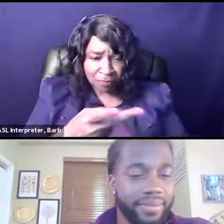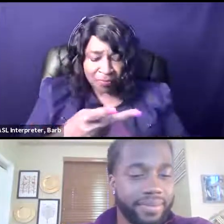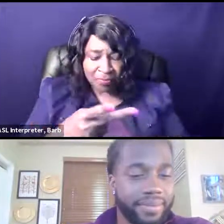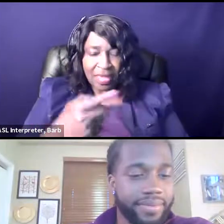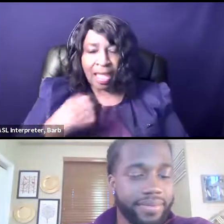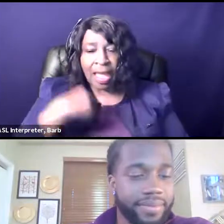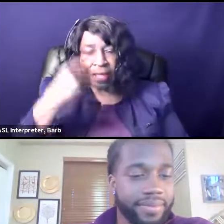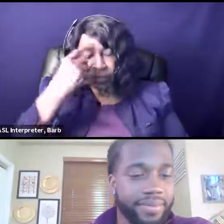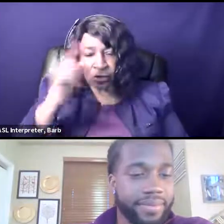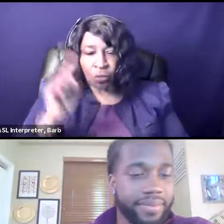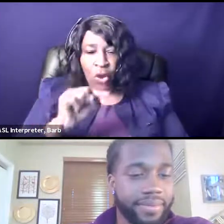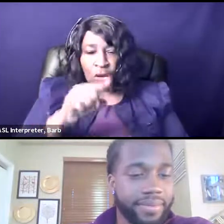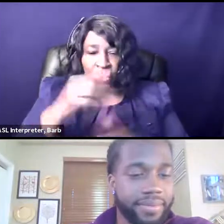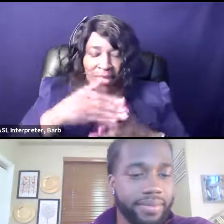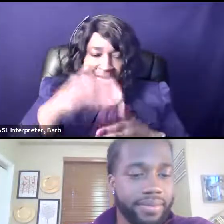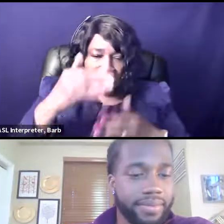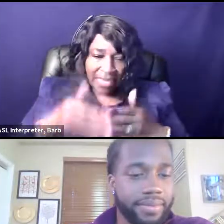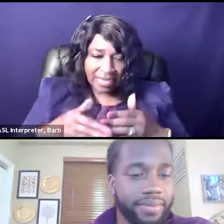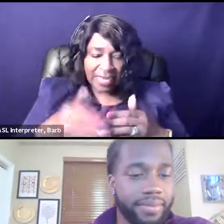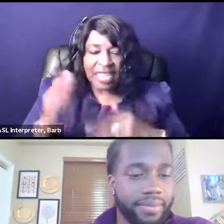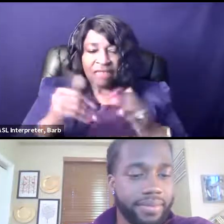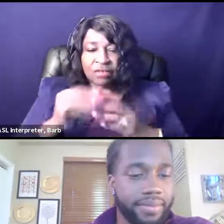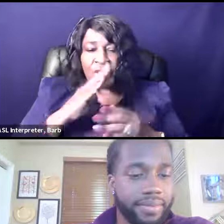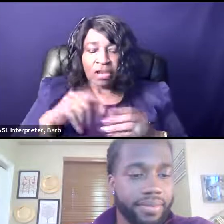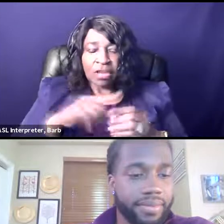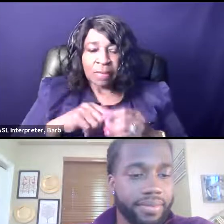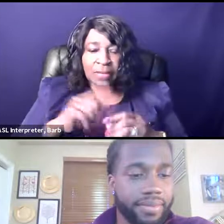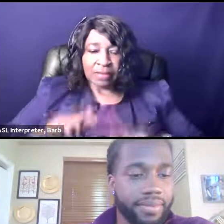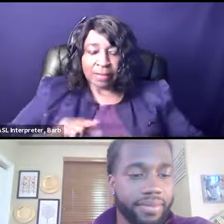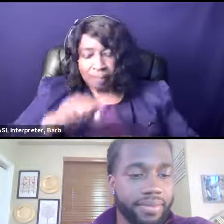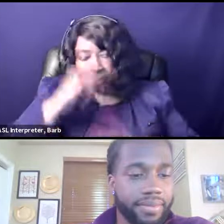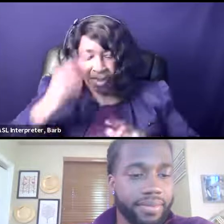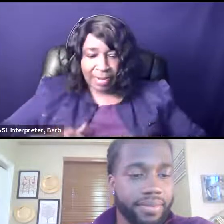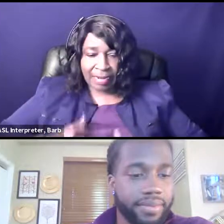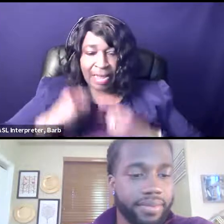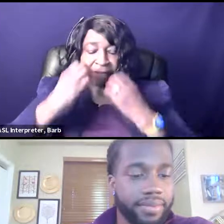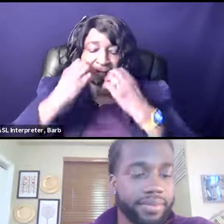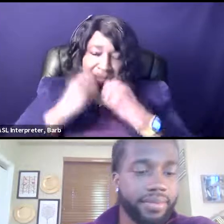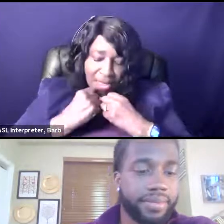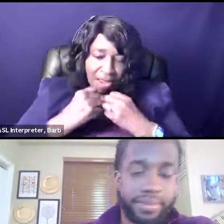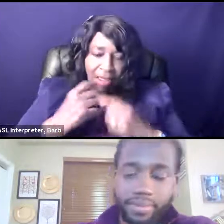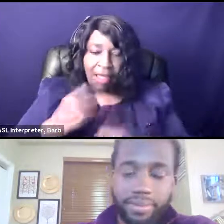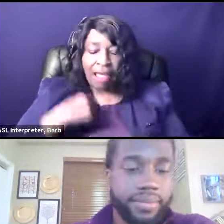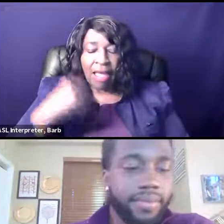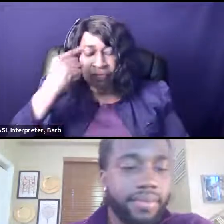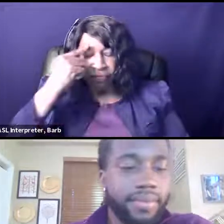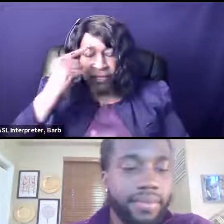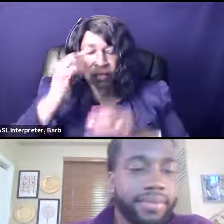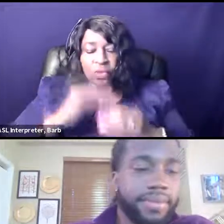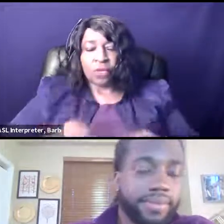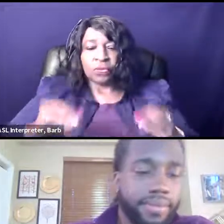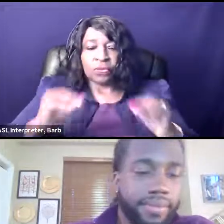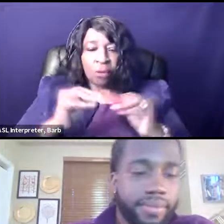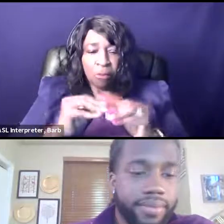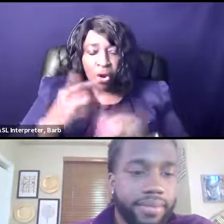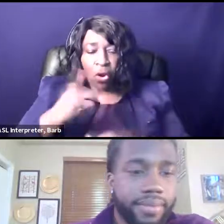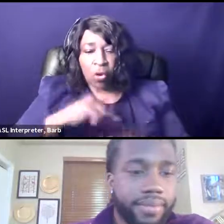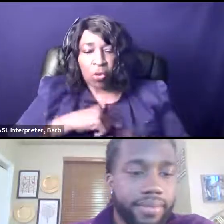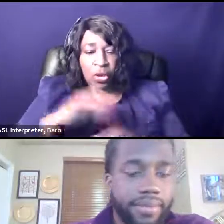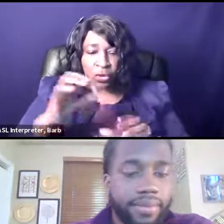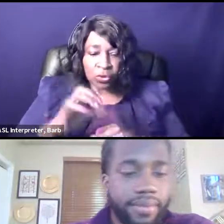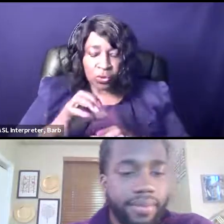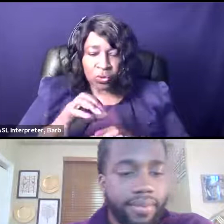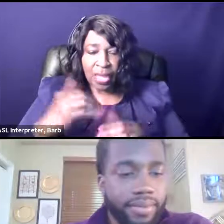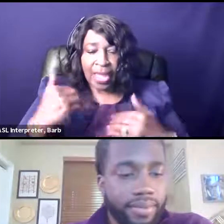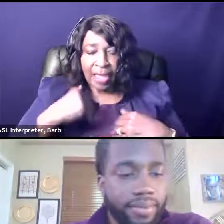where you just ended, even talking about the Black Lives Matter movement for Black lives, I think that the more we do have these